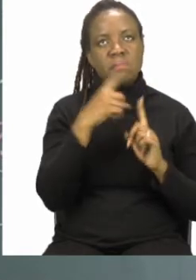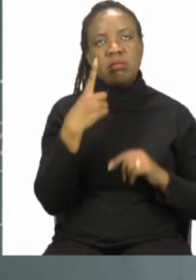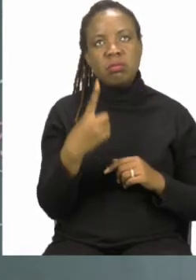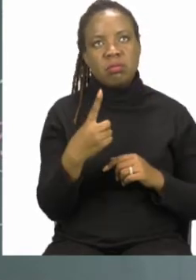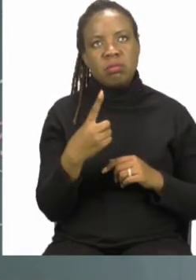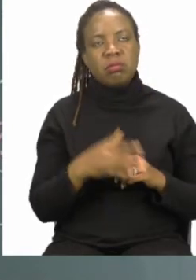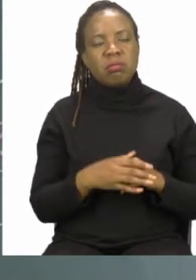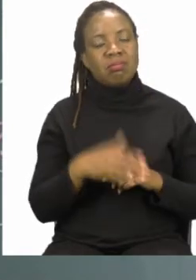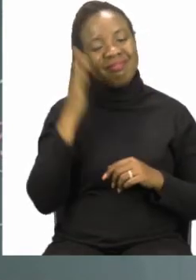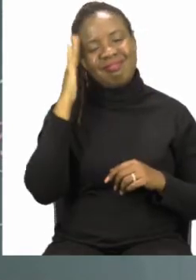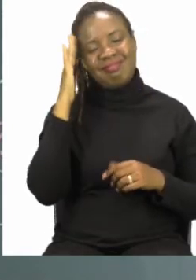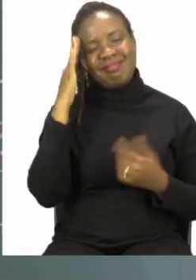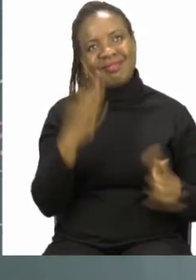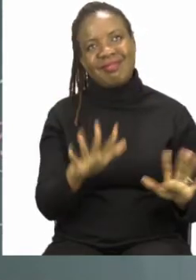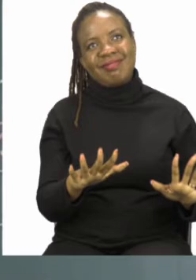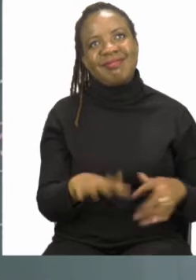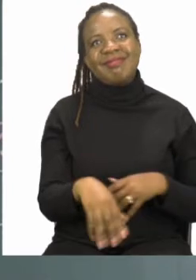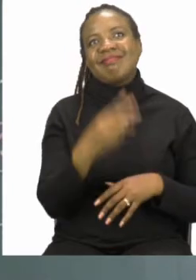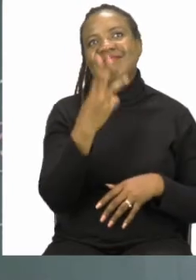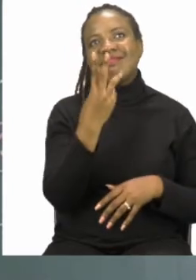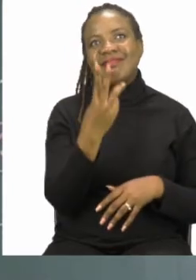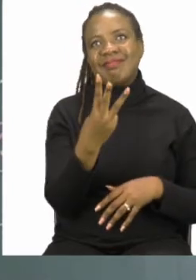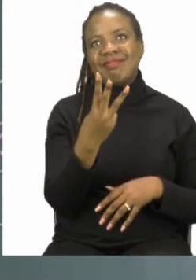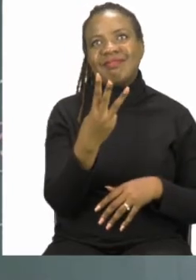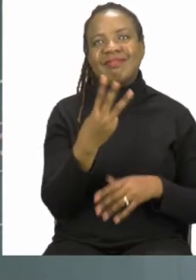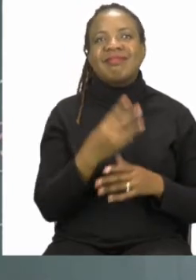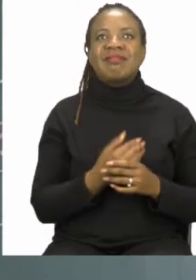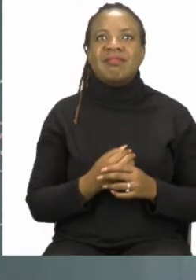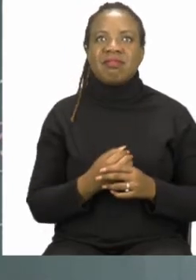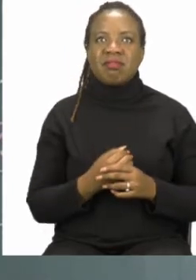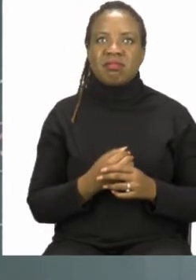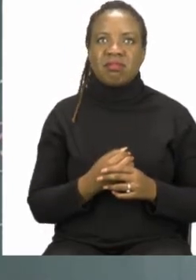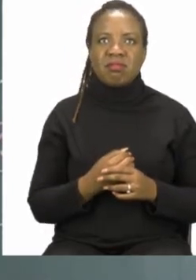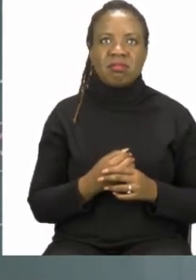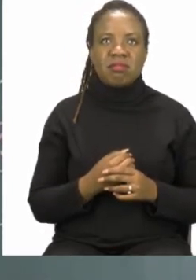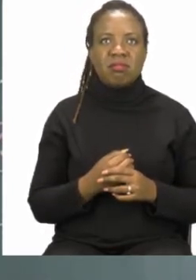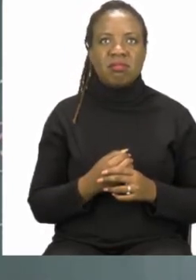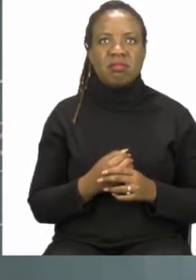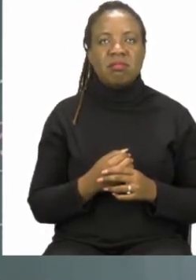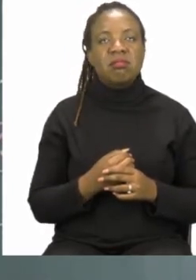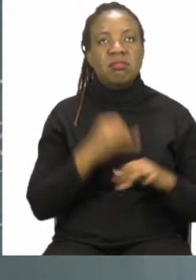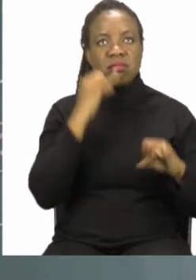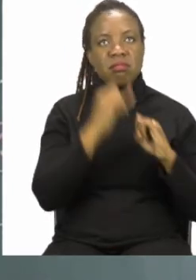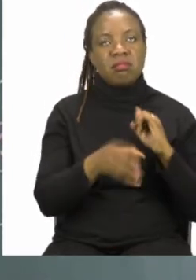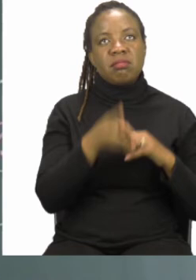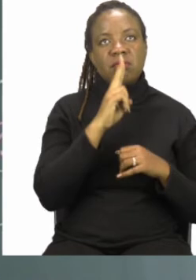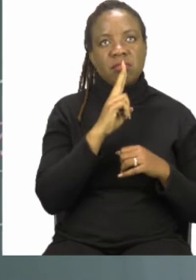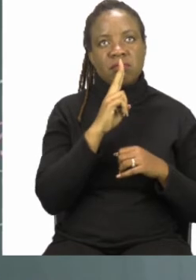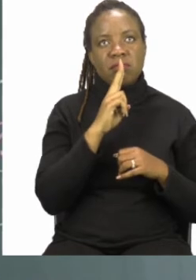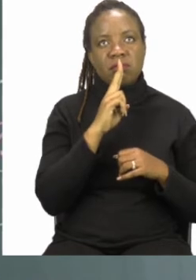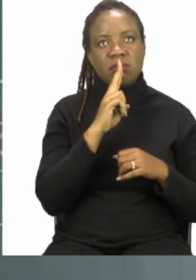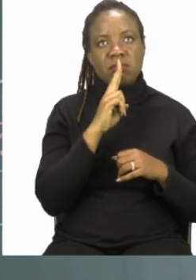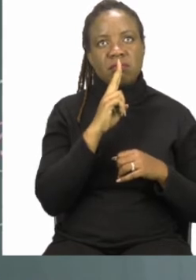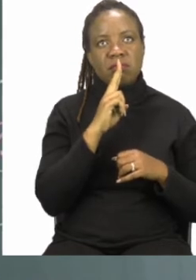we definitely know is 3. Our final answer is, let's say it